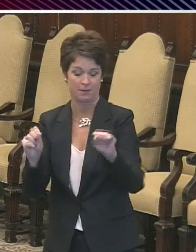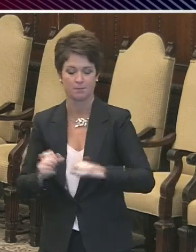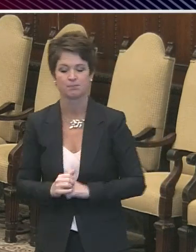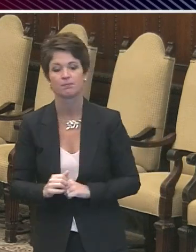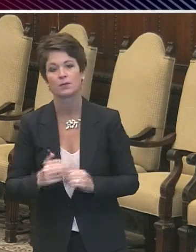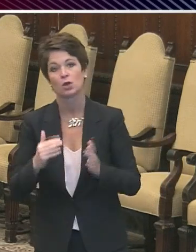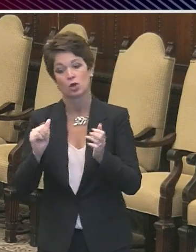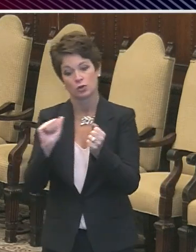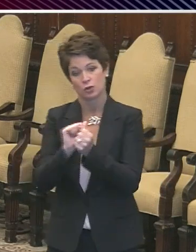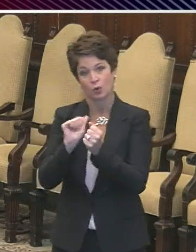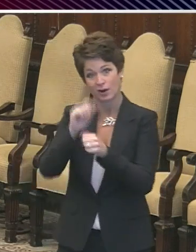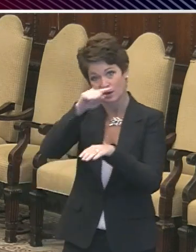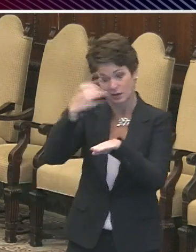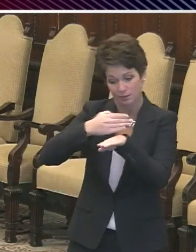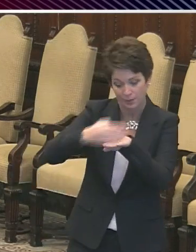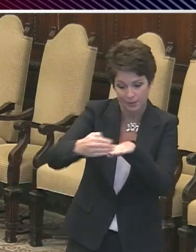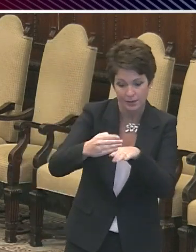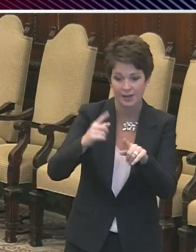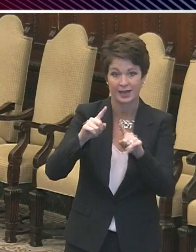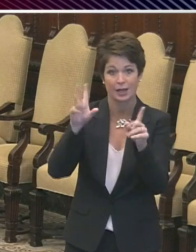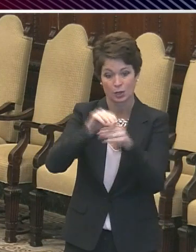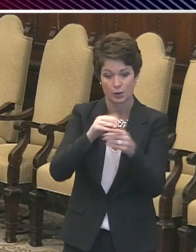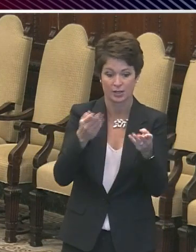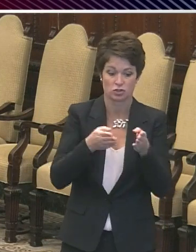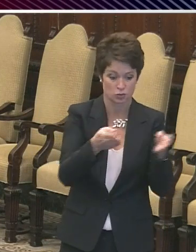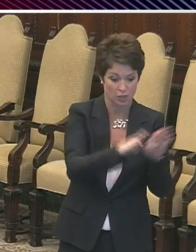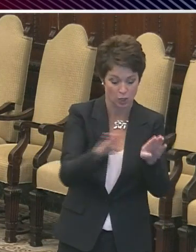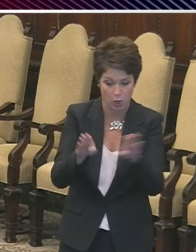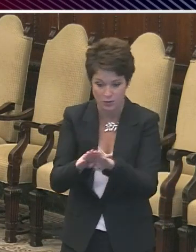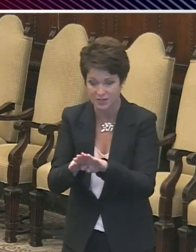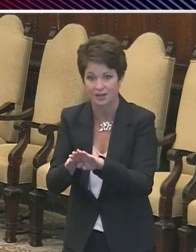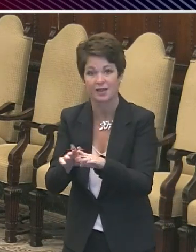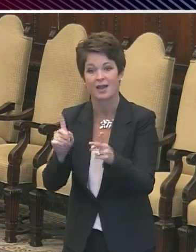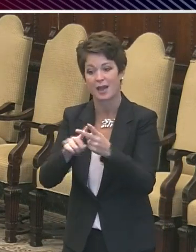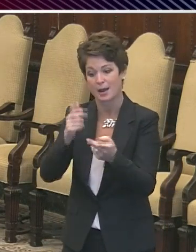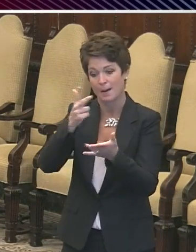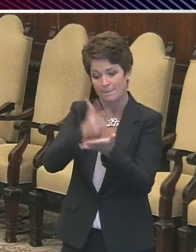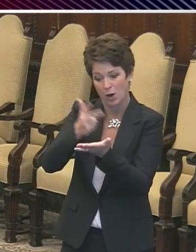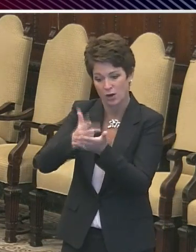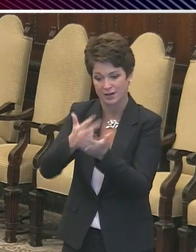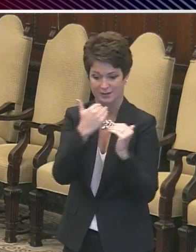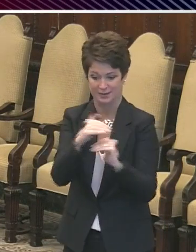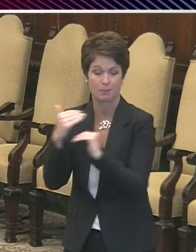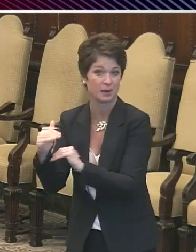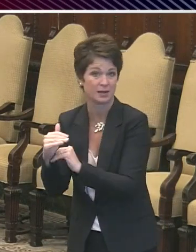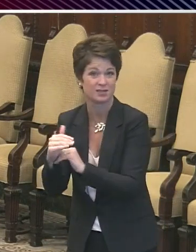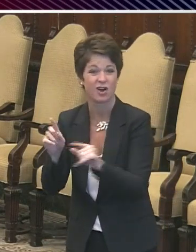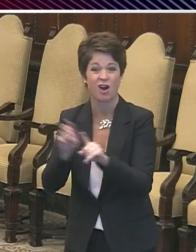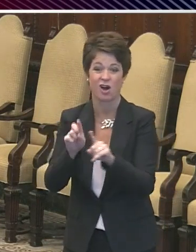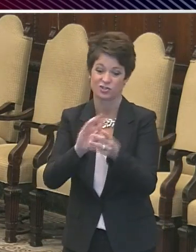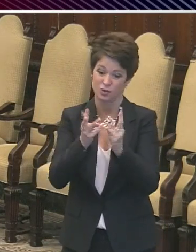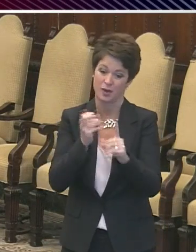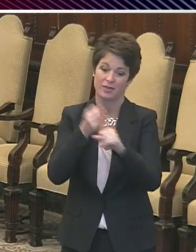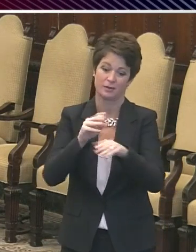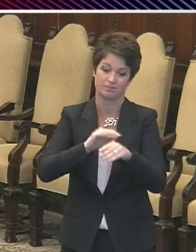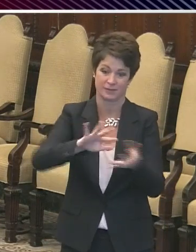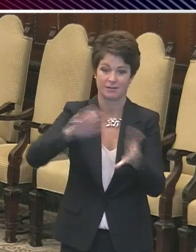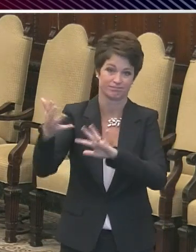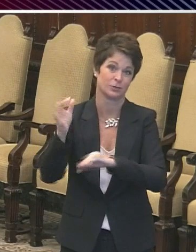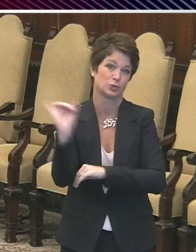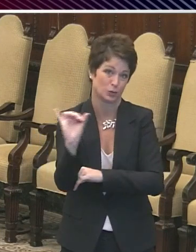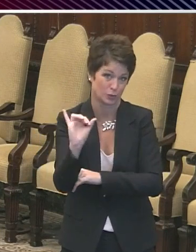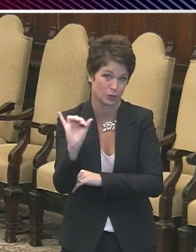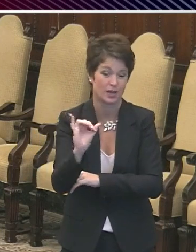resurfacing work includes street closures and parking restrictions. Weather may also alter the work schedule. Residents can stay updated